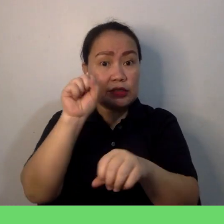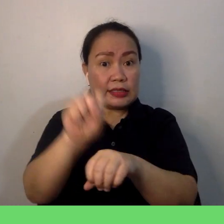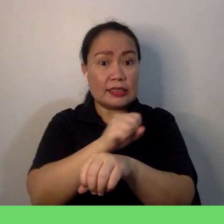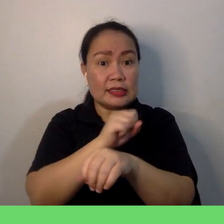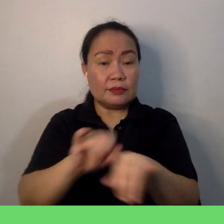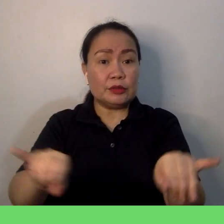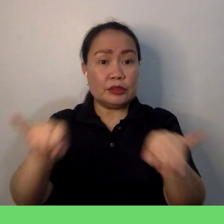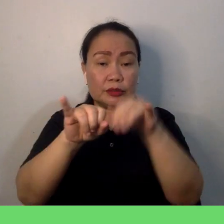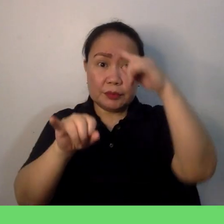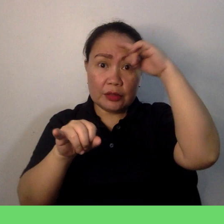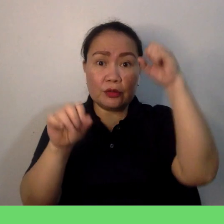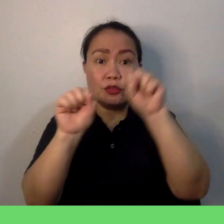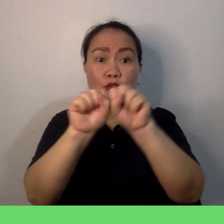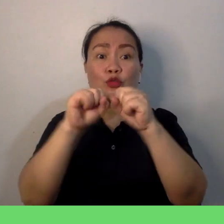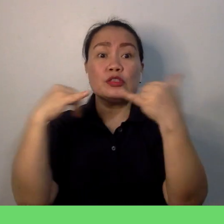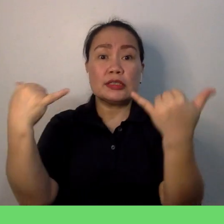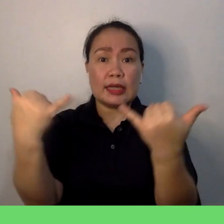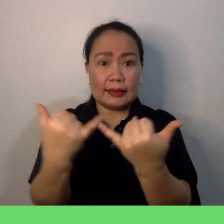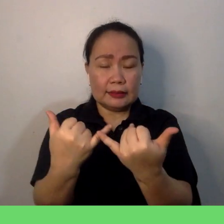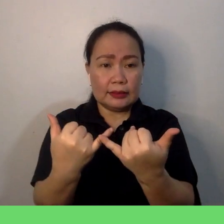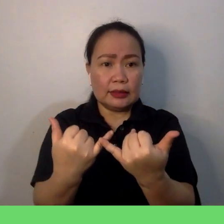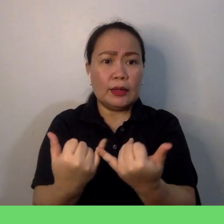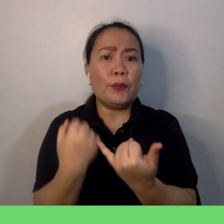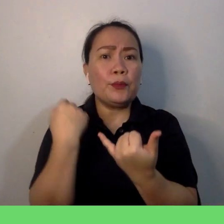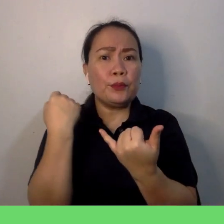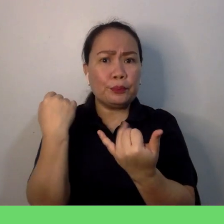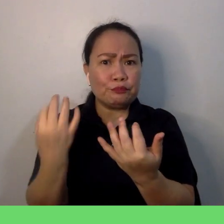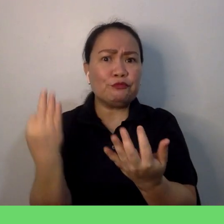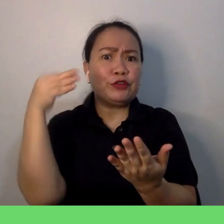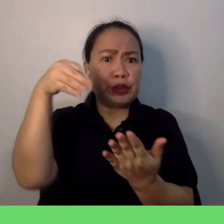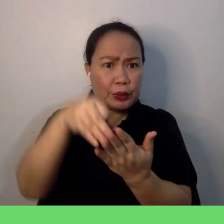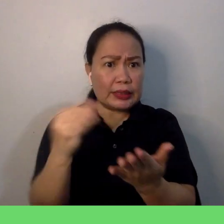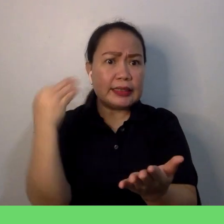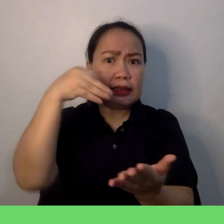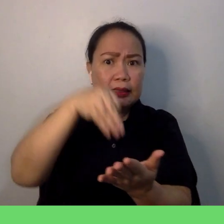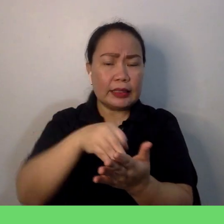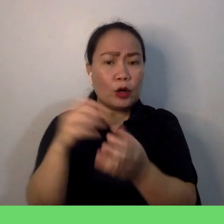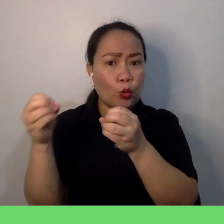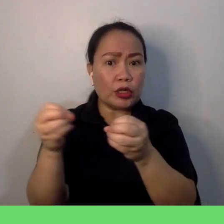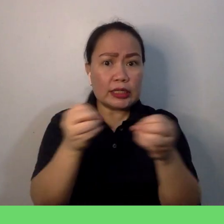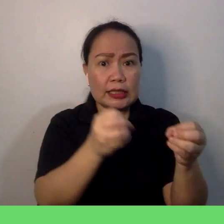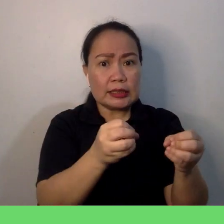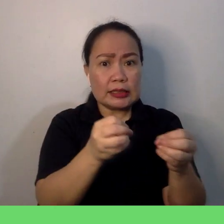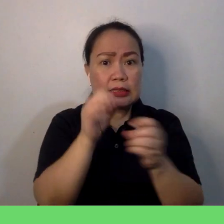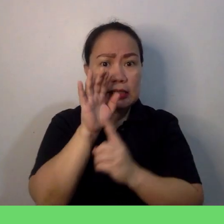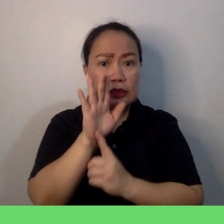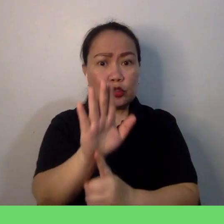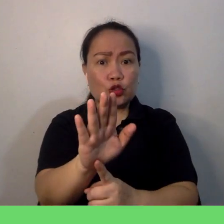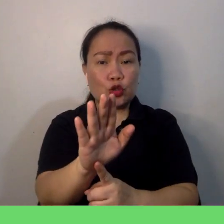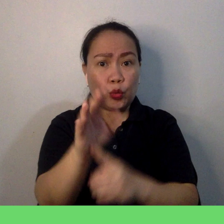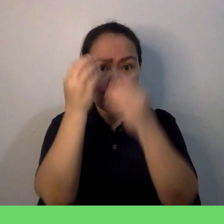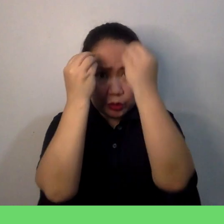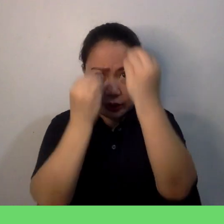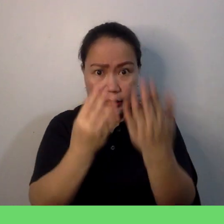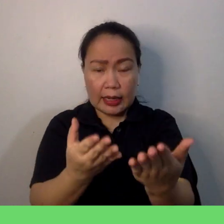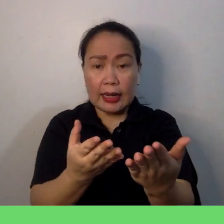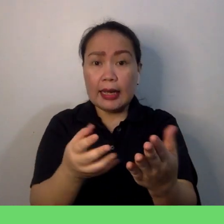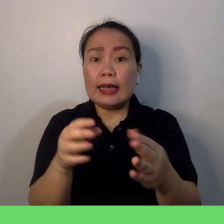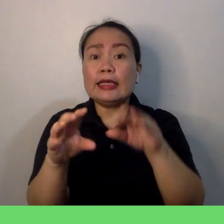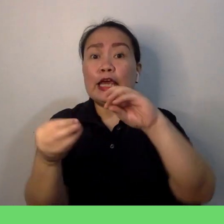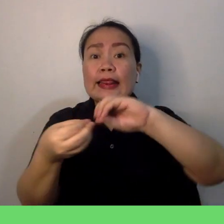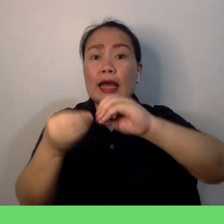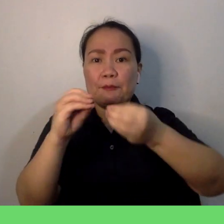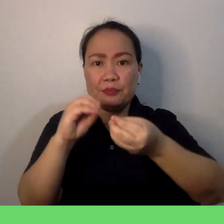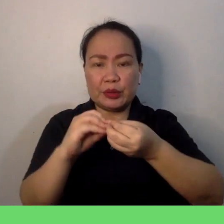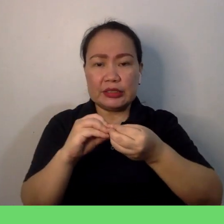the society frequently organizes and expresses data numerically. So lahat tayo